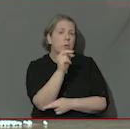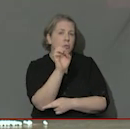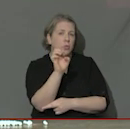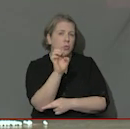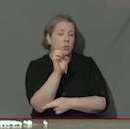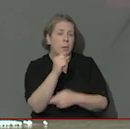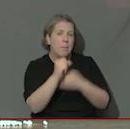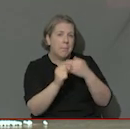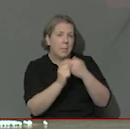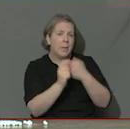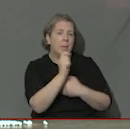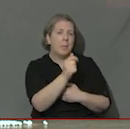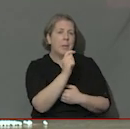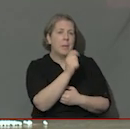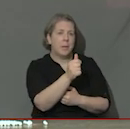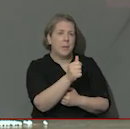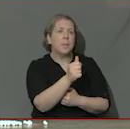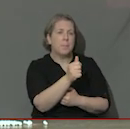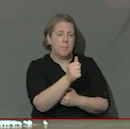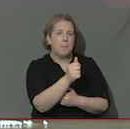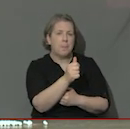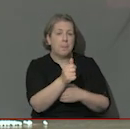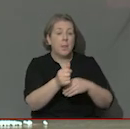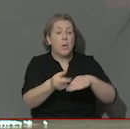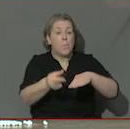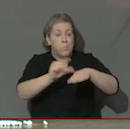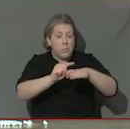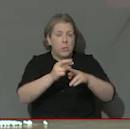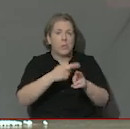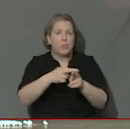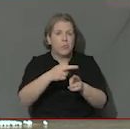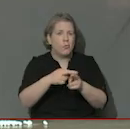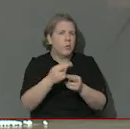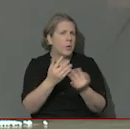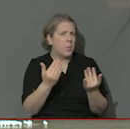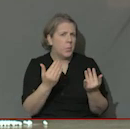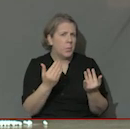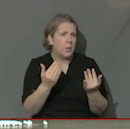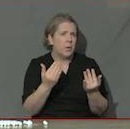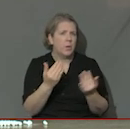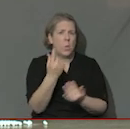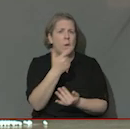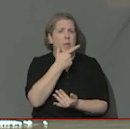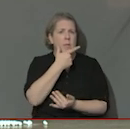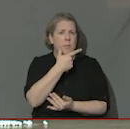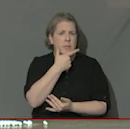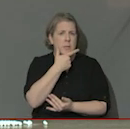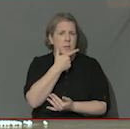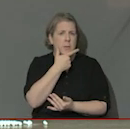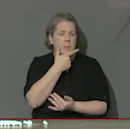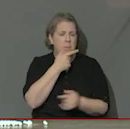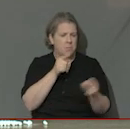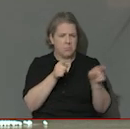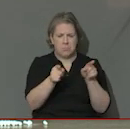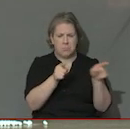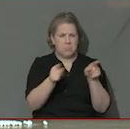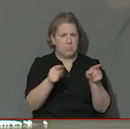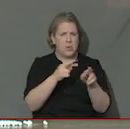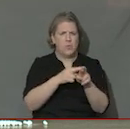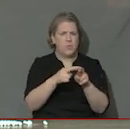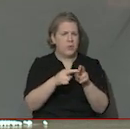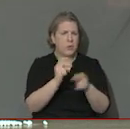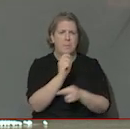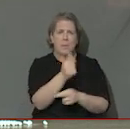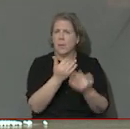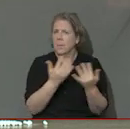month. Rent increased by 7.5% on 1 December. Provide for outstanding rent.